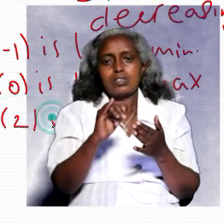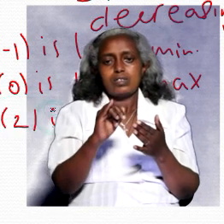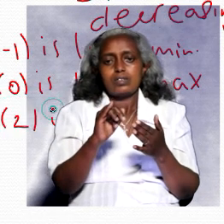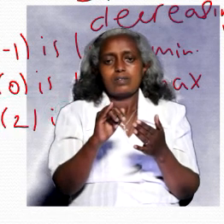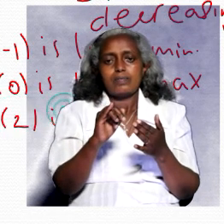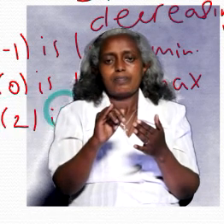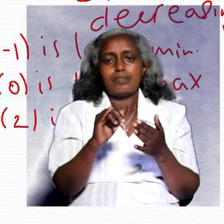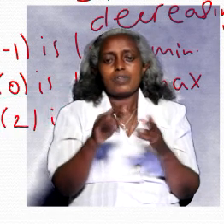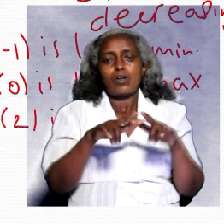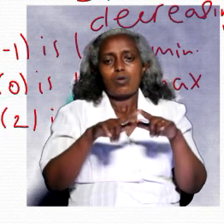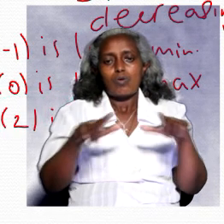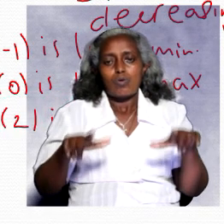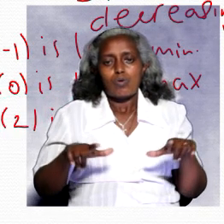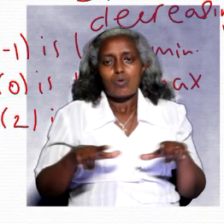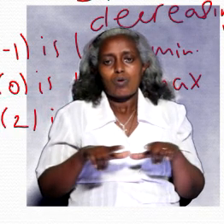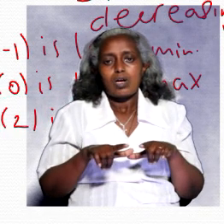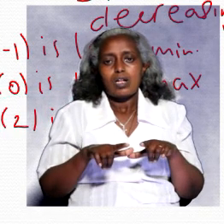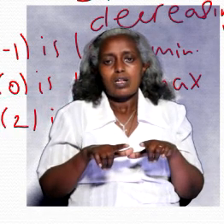is